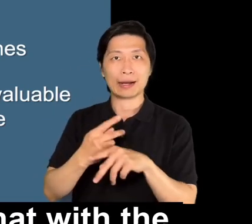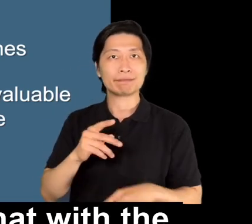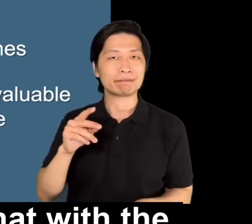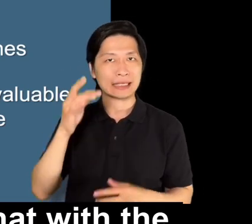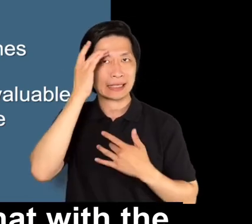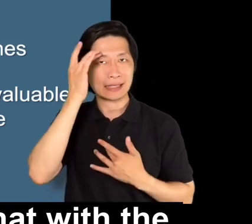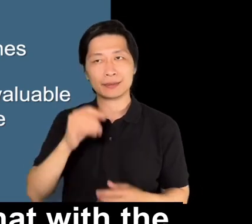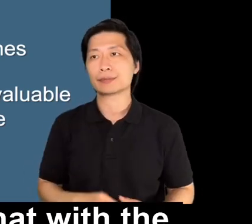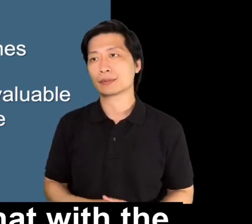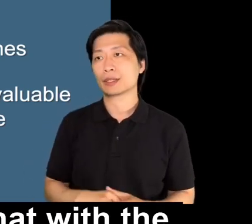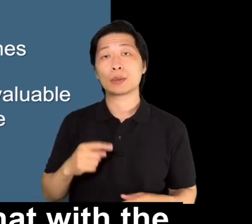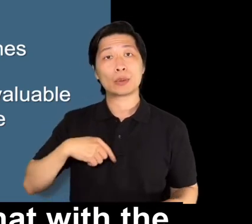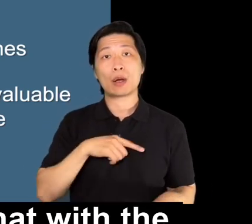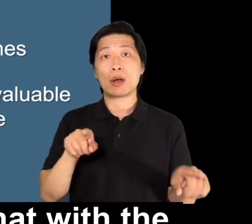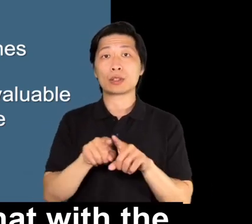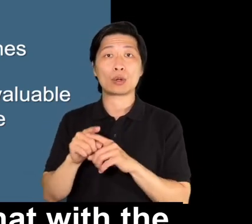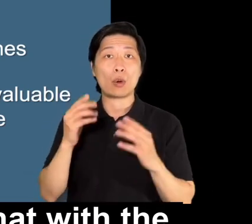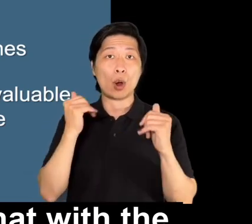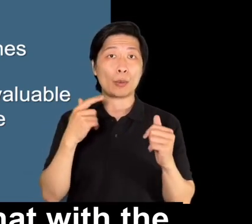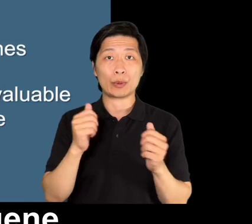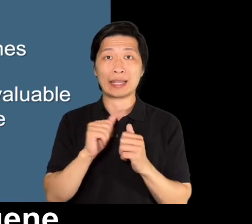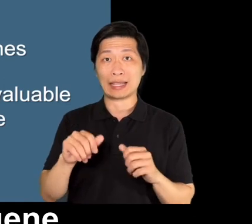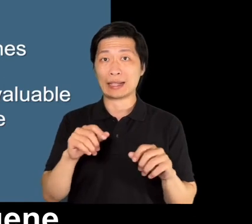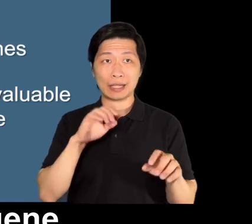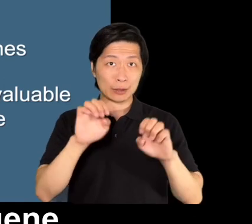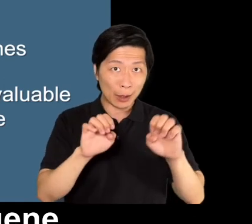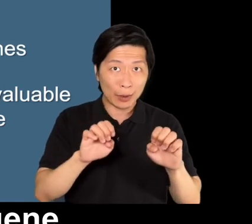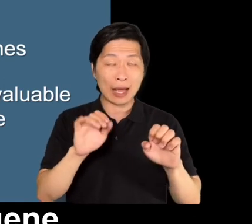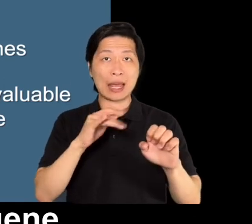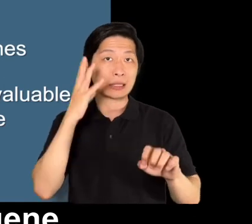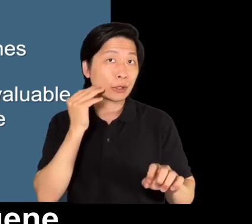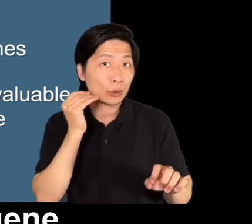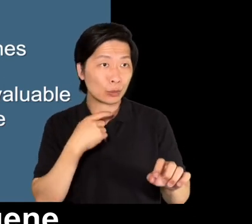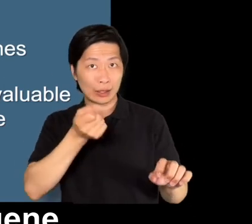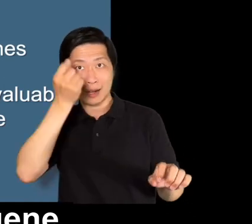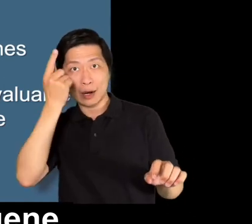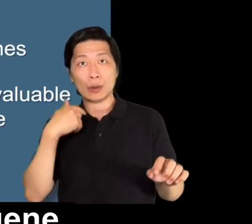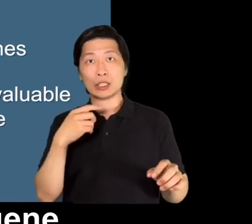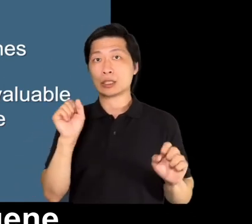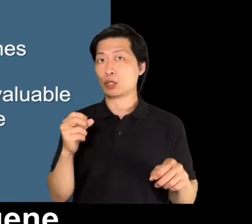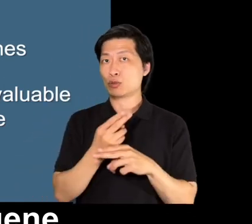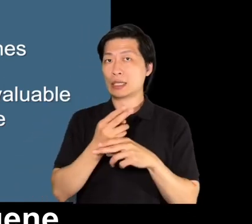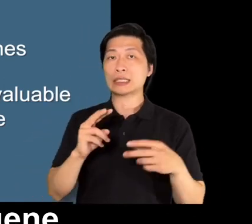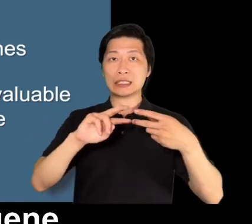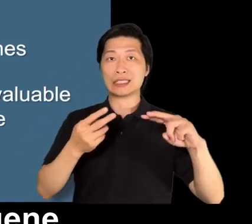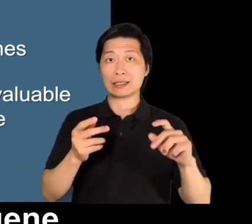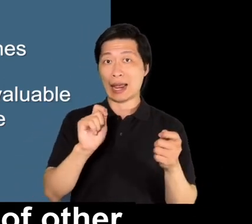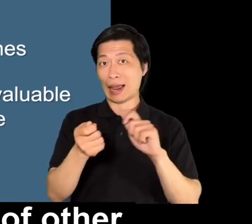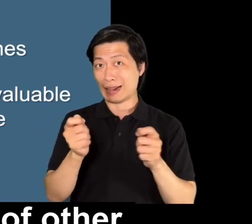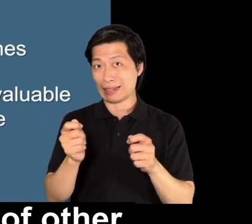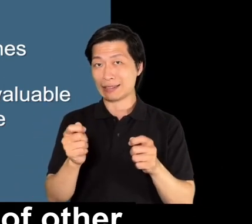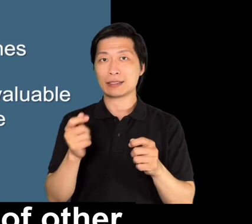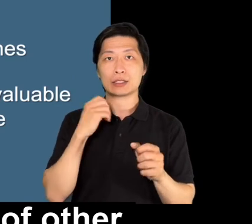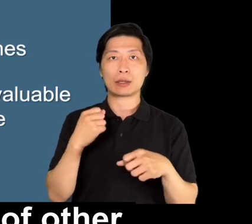use gene editing to create valuable models of other inherited retinal diseases as well,